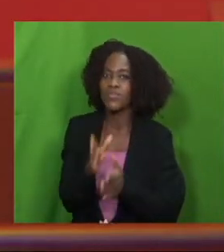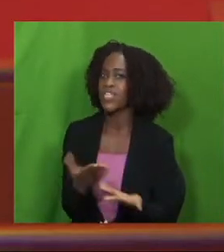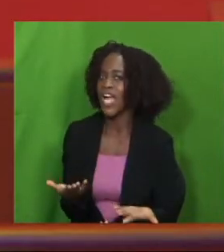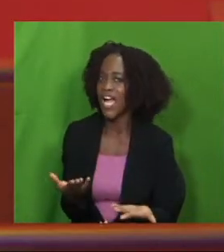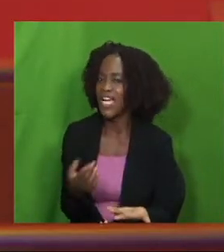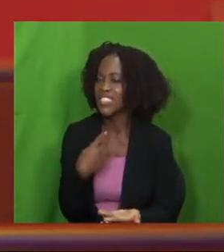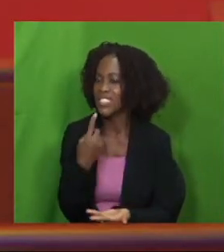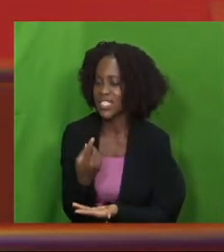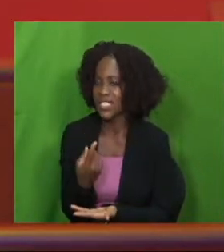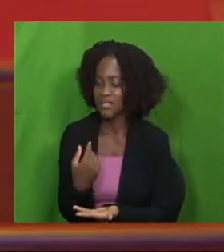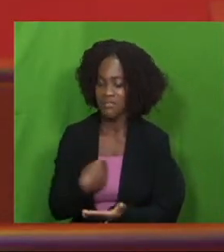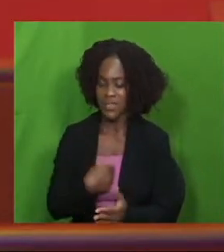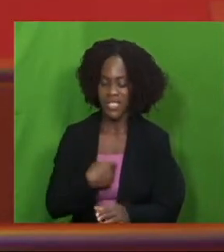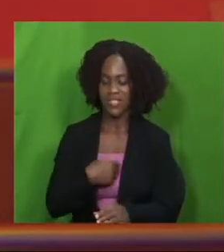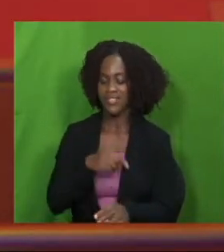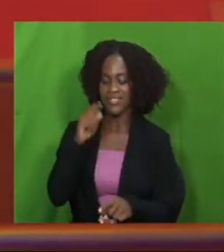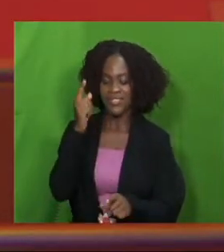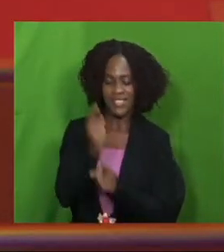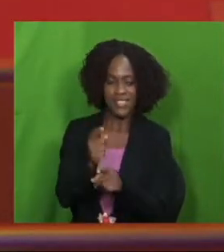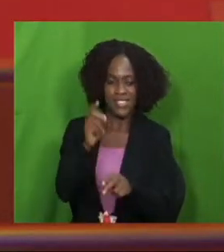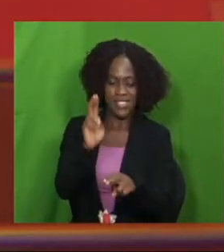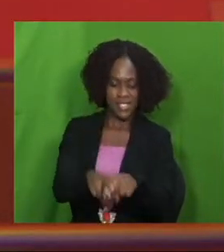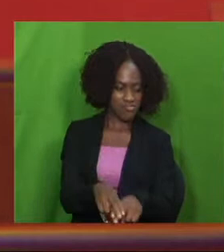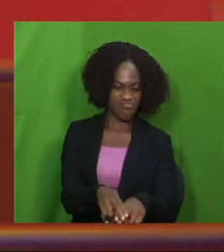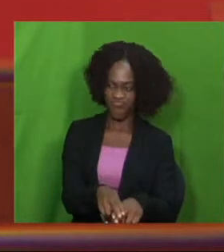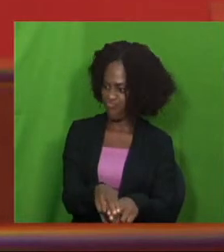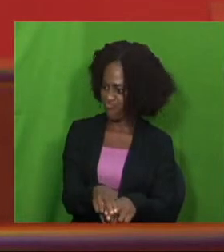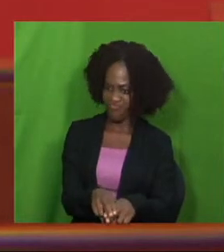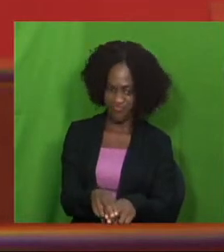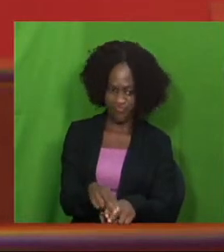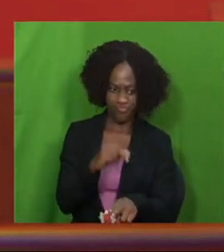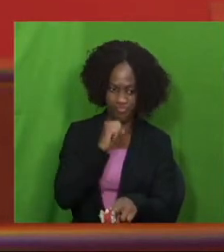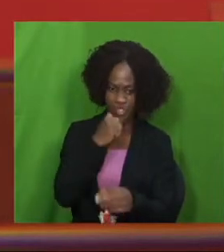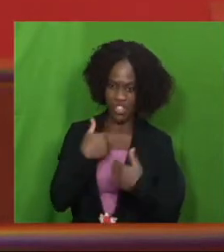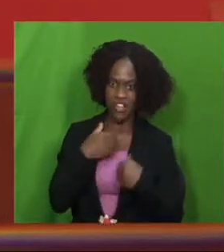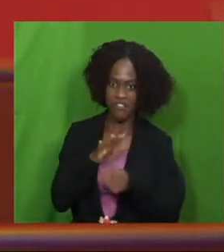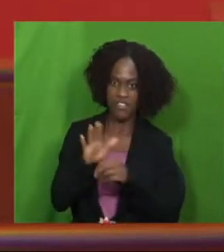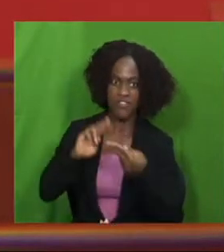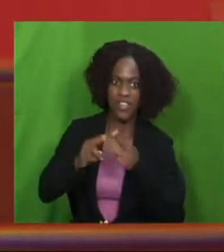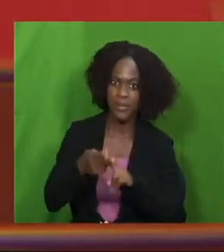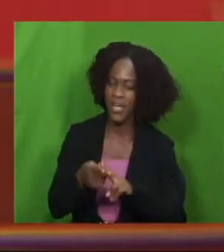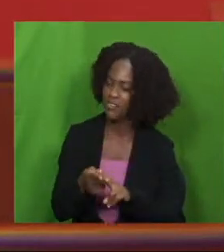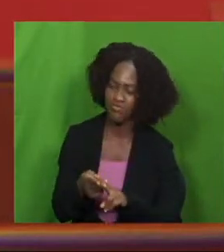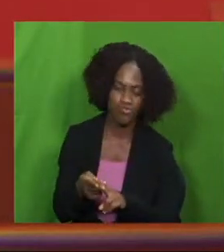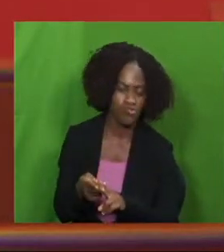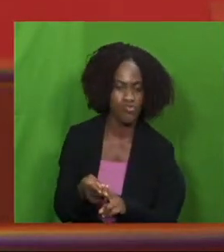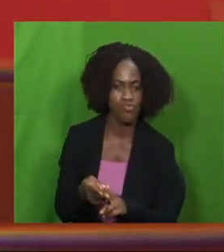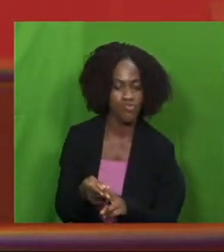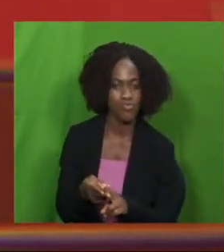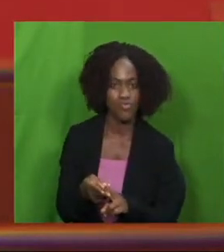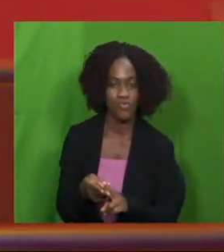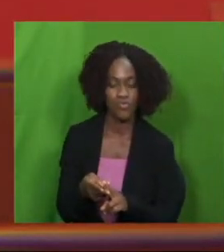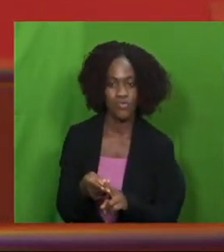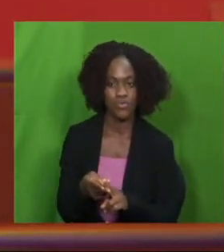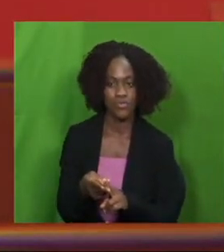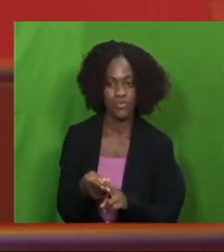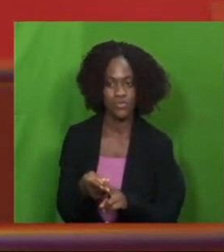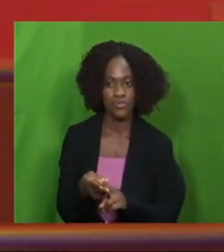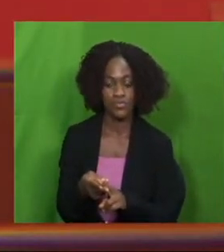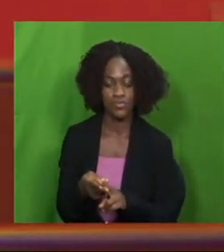know that we haven't got quorum in the House. That is very important. And the last